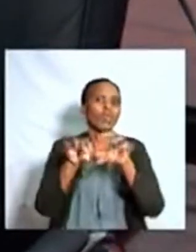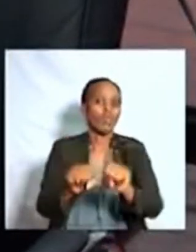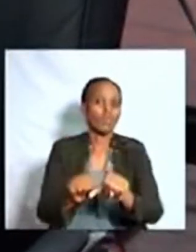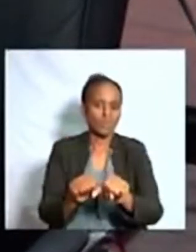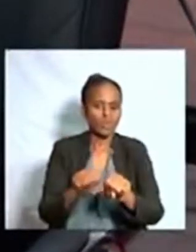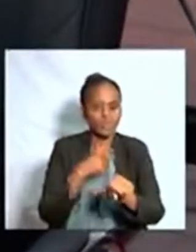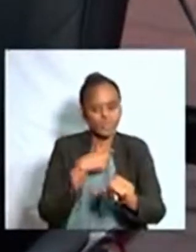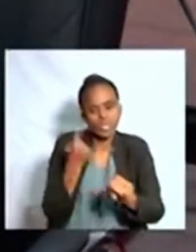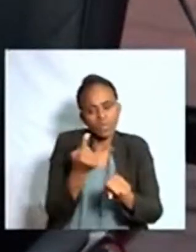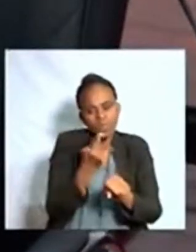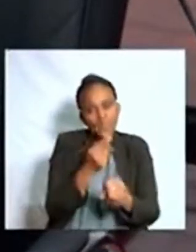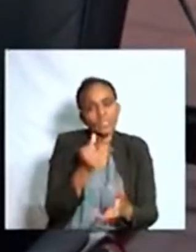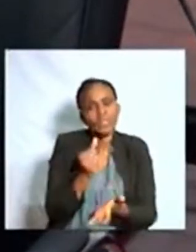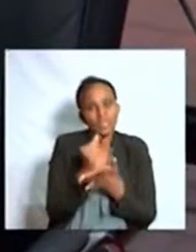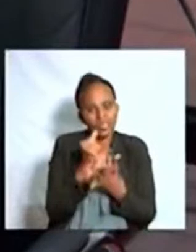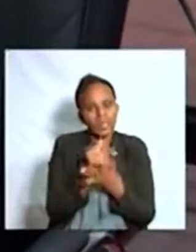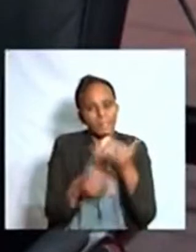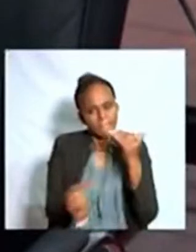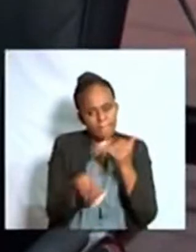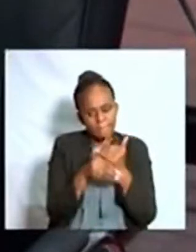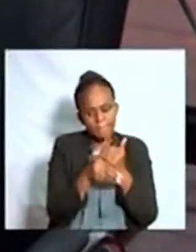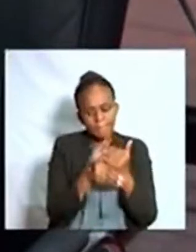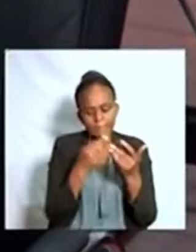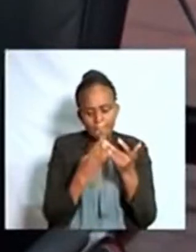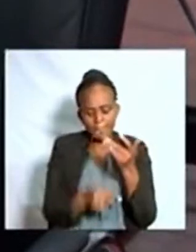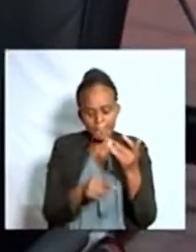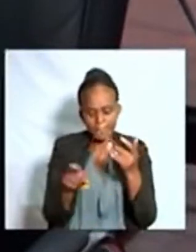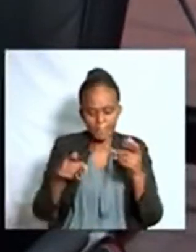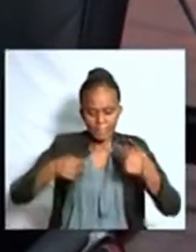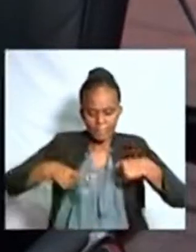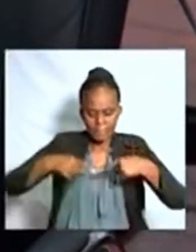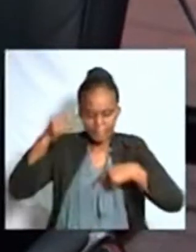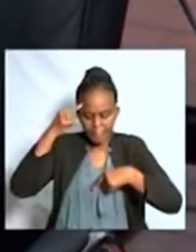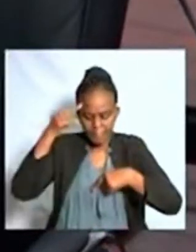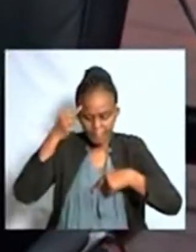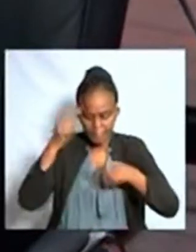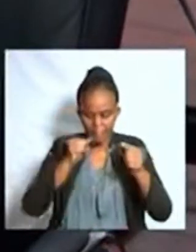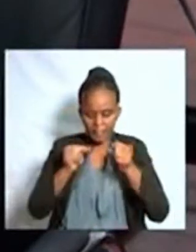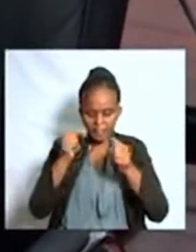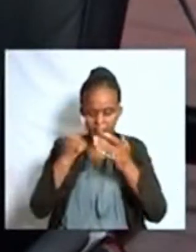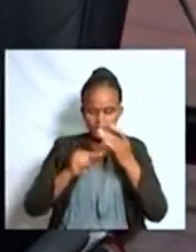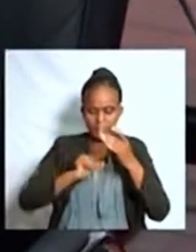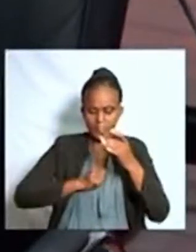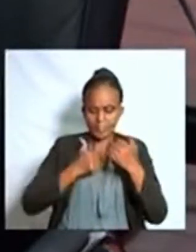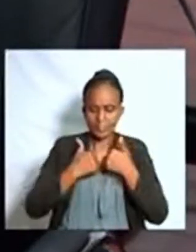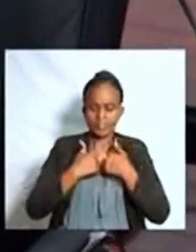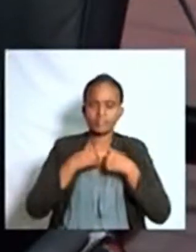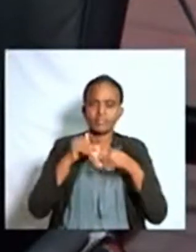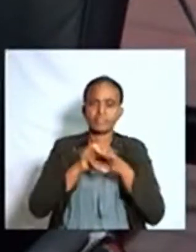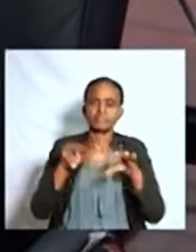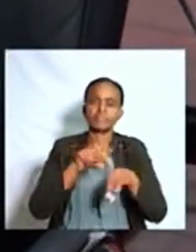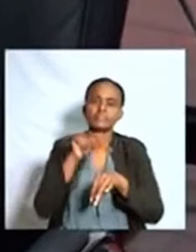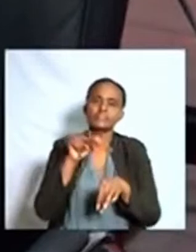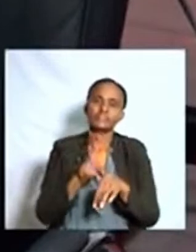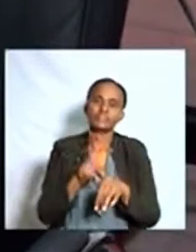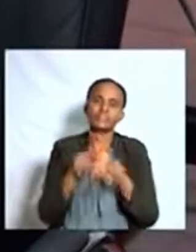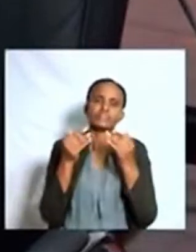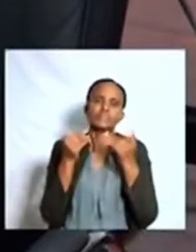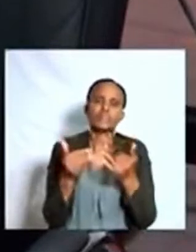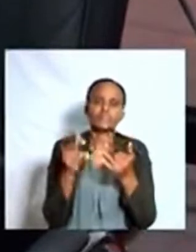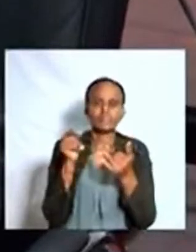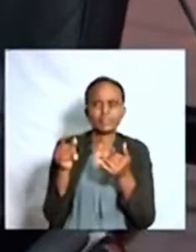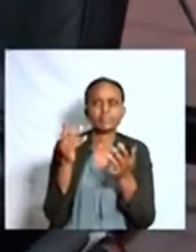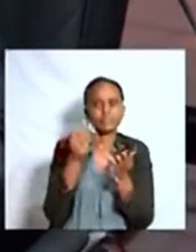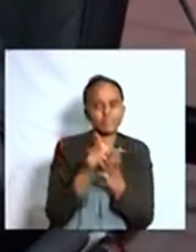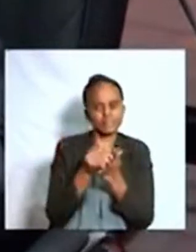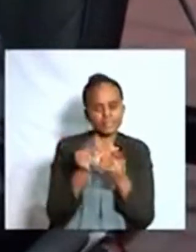I'm just building up and wondering what type of a local government system are we having in this nation. Now that the monies